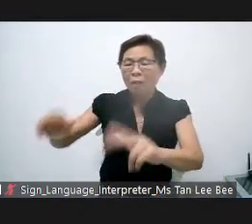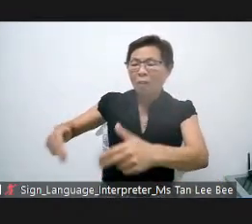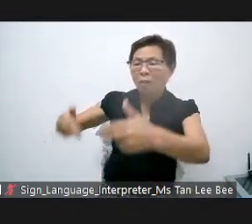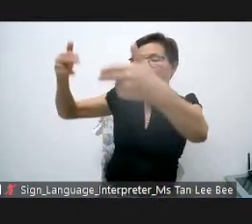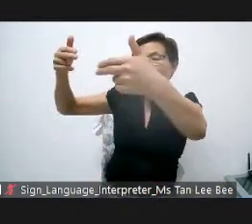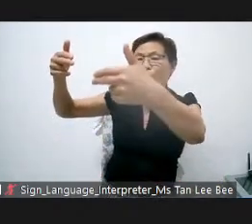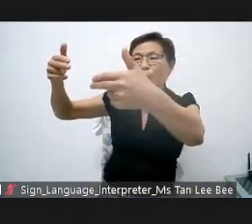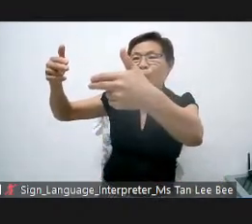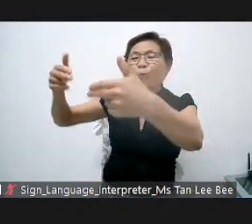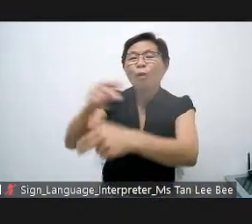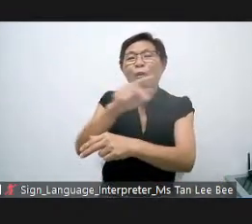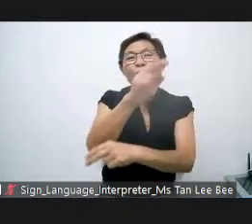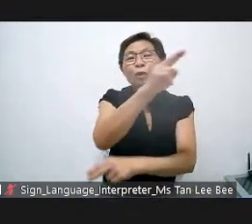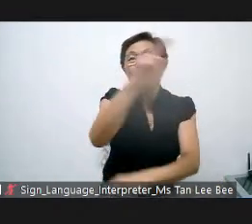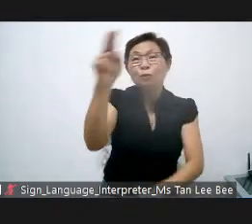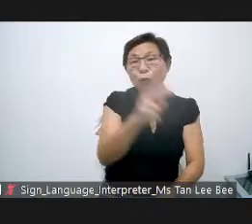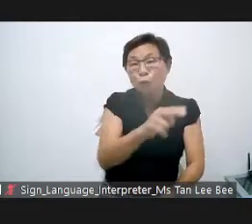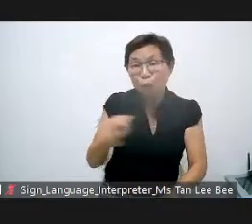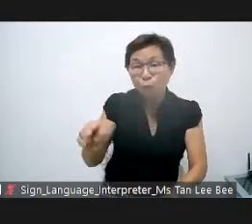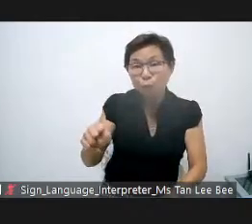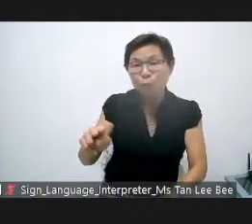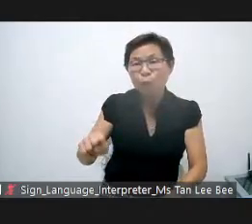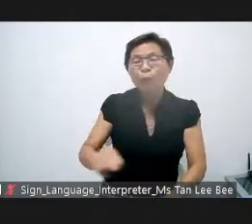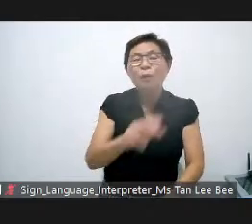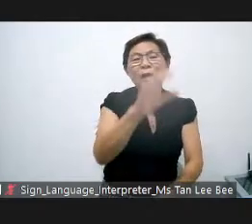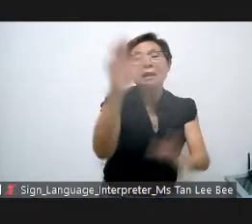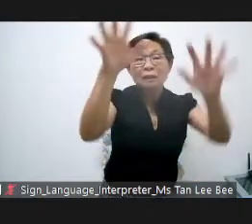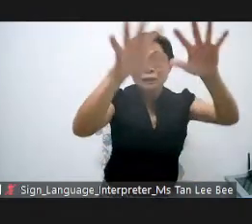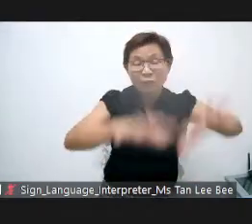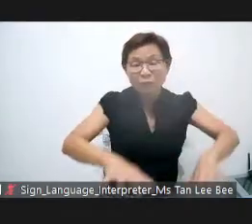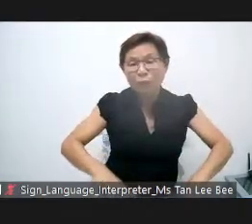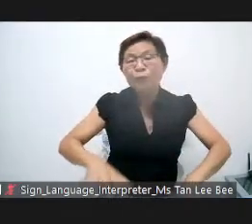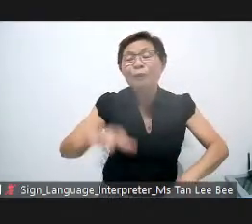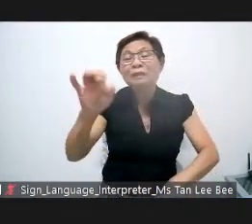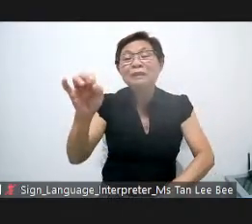via Zoom, SEAMEO SEN, Facebook, and YouTube.